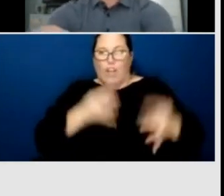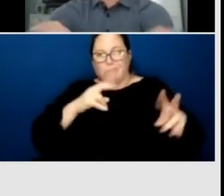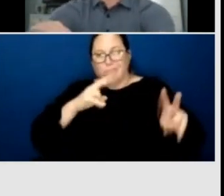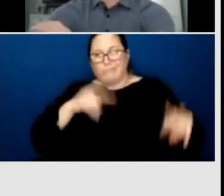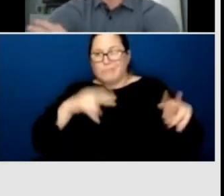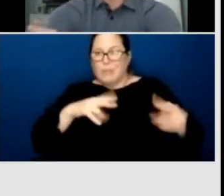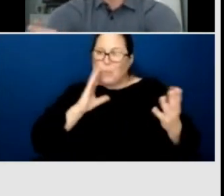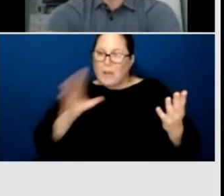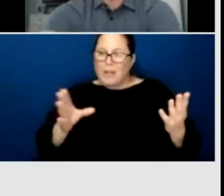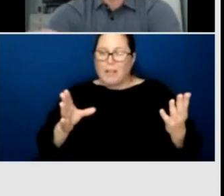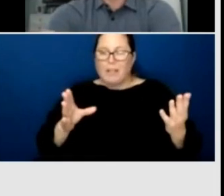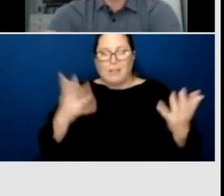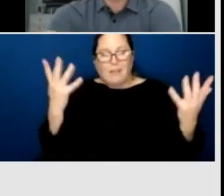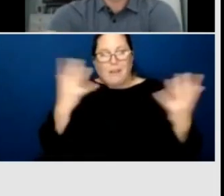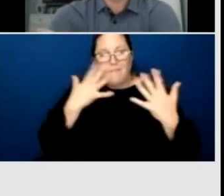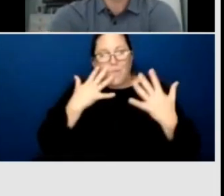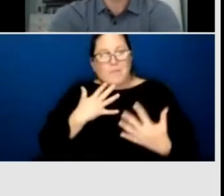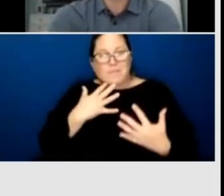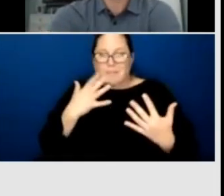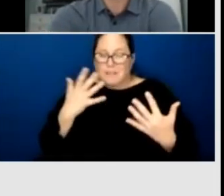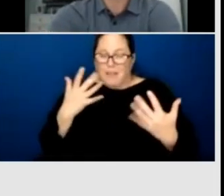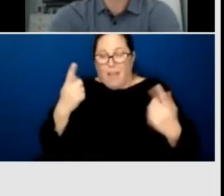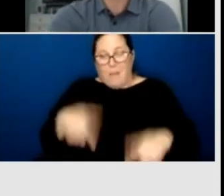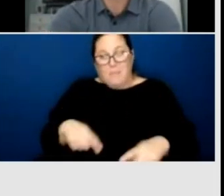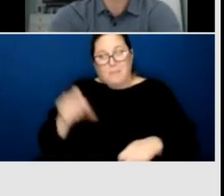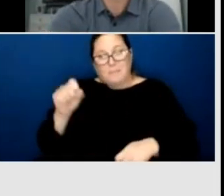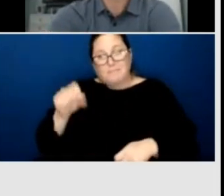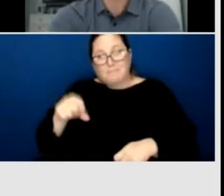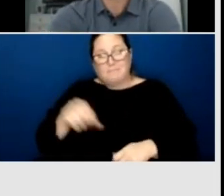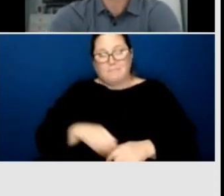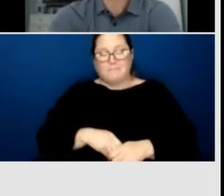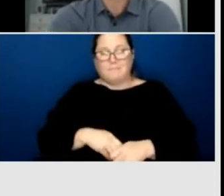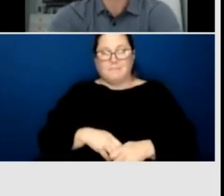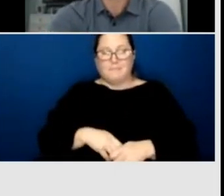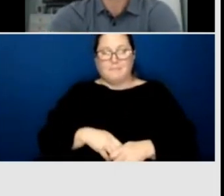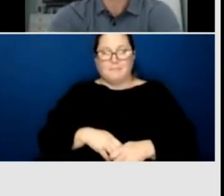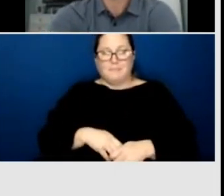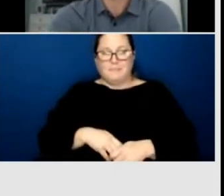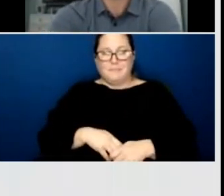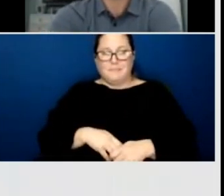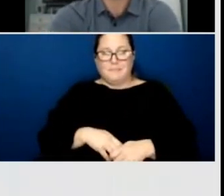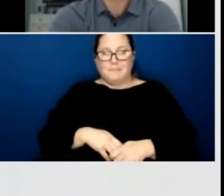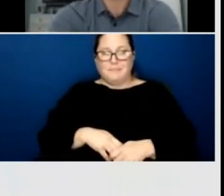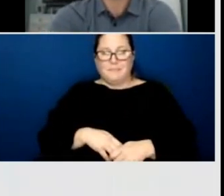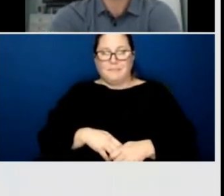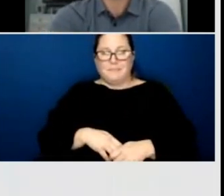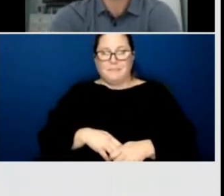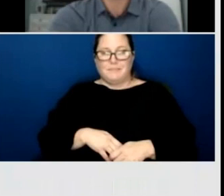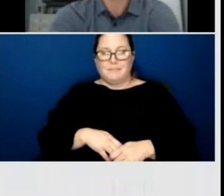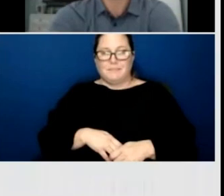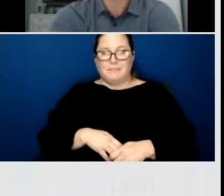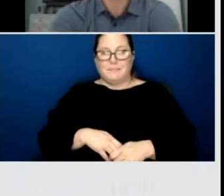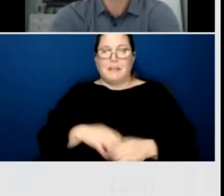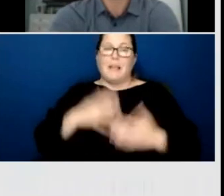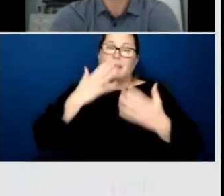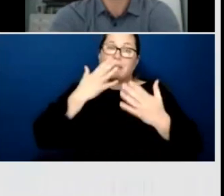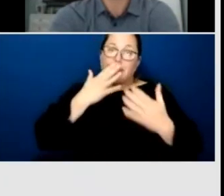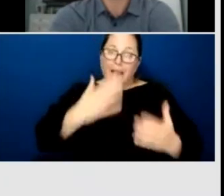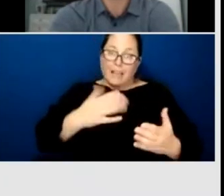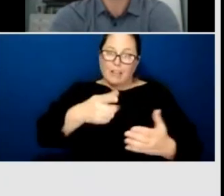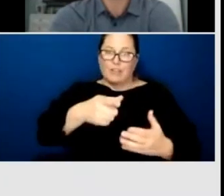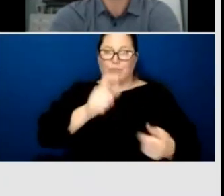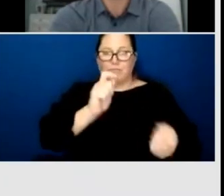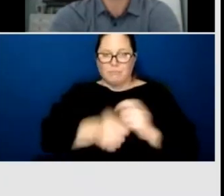Thank you all for rewriting this sentence, showing all of us that you know that when it's time